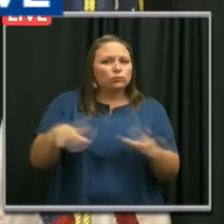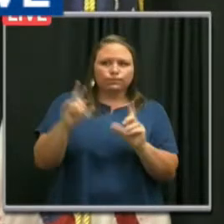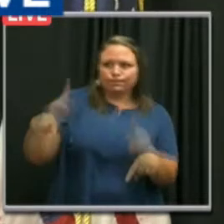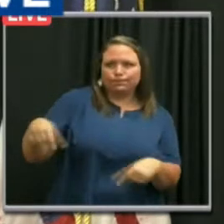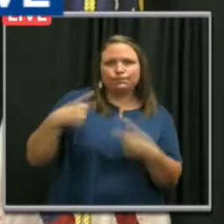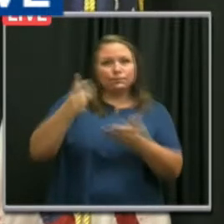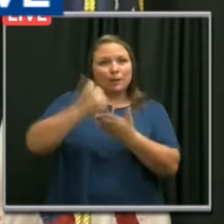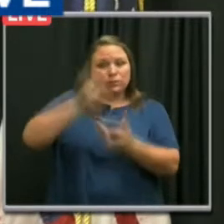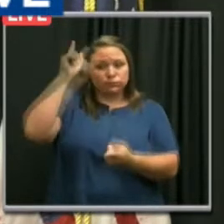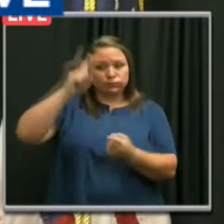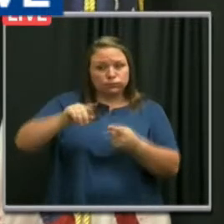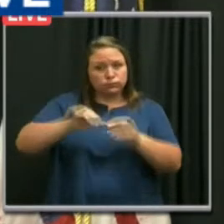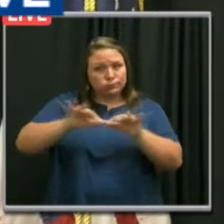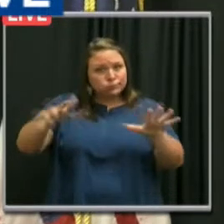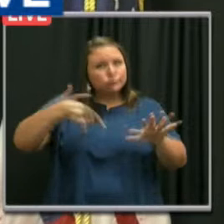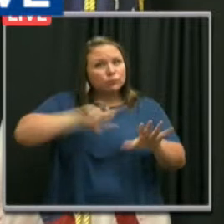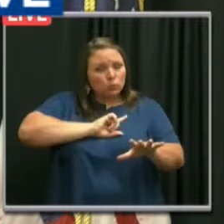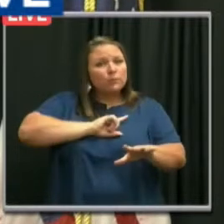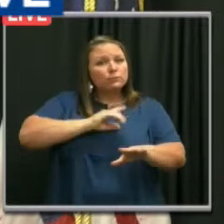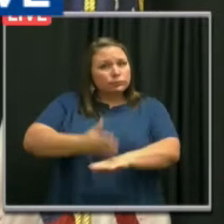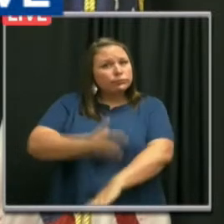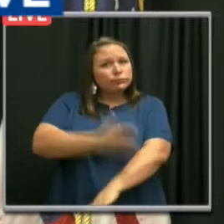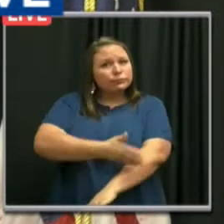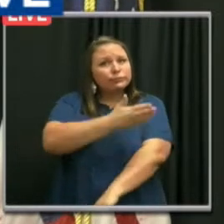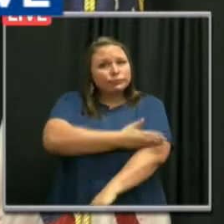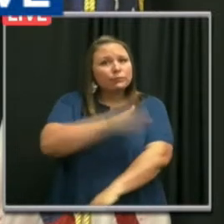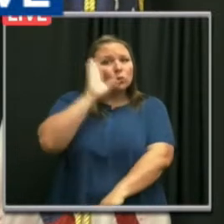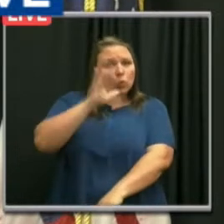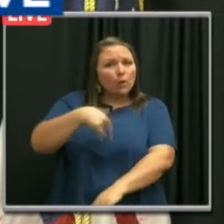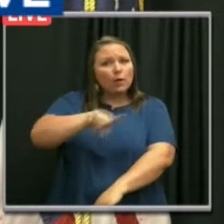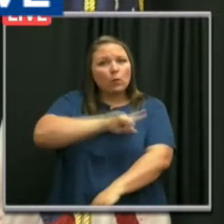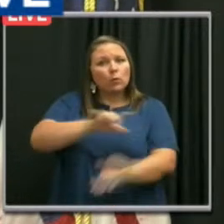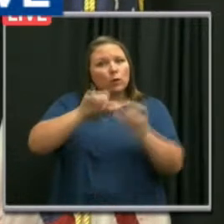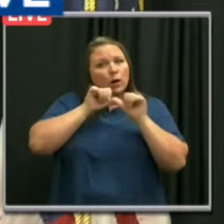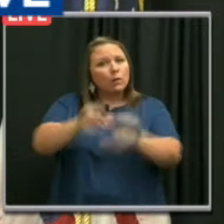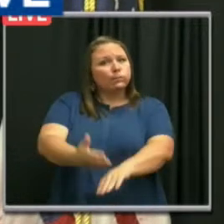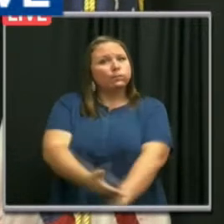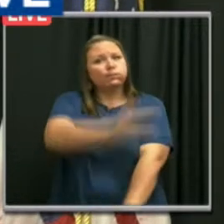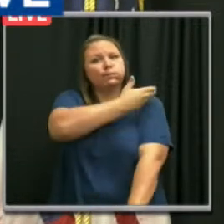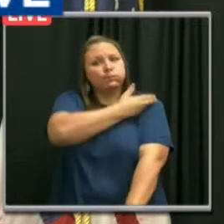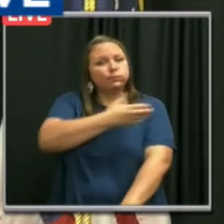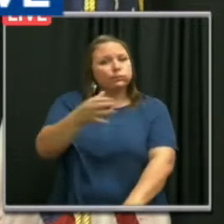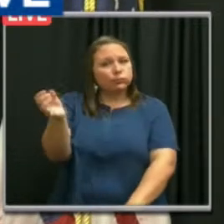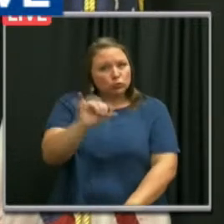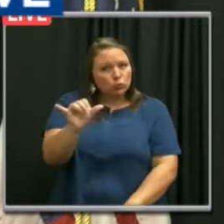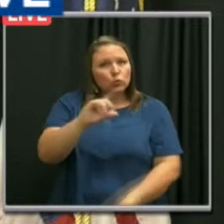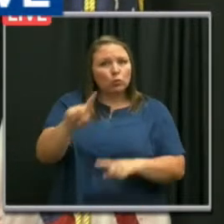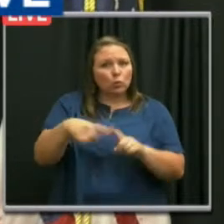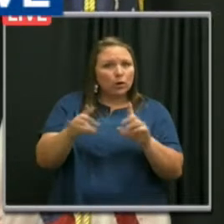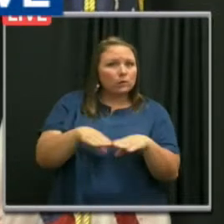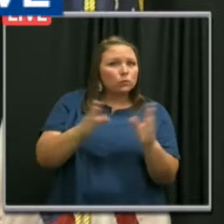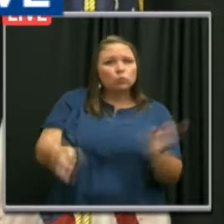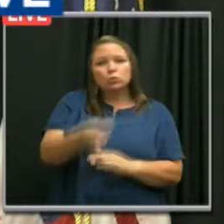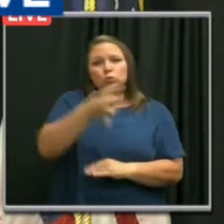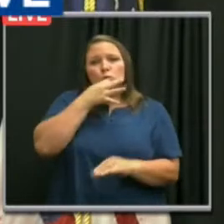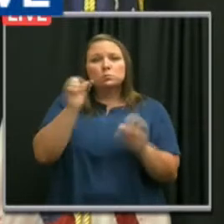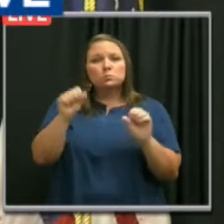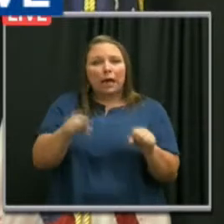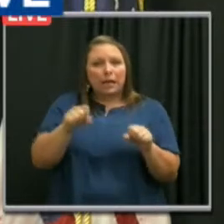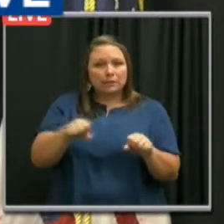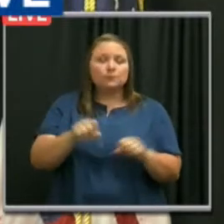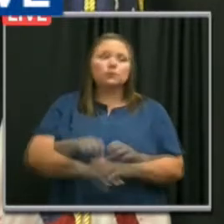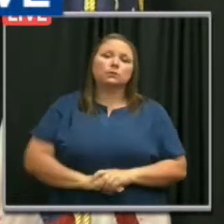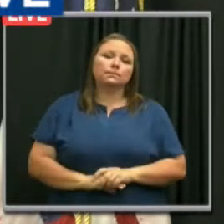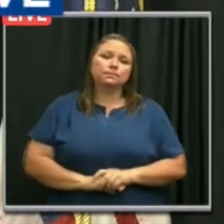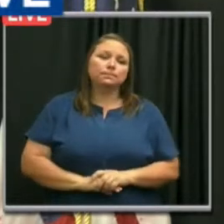curve. It really has gotten us to a really good place, and I know we'll continue to advance in our roadmap to reopen and to get back to where we need to